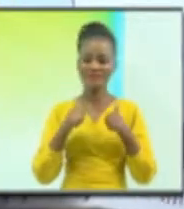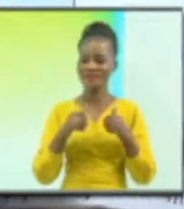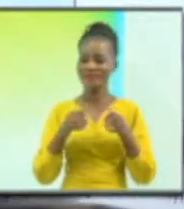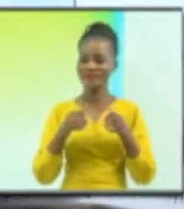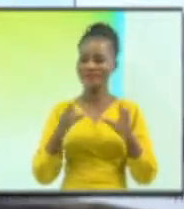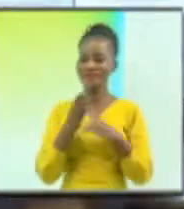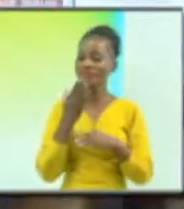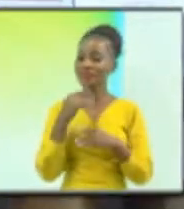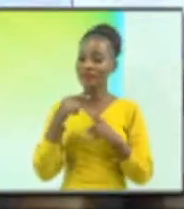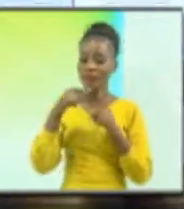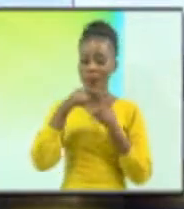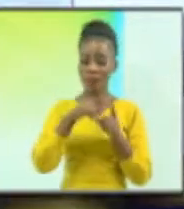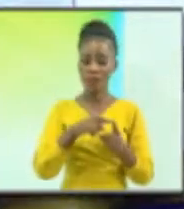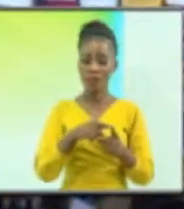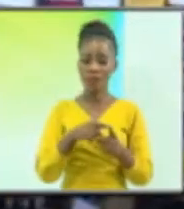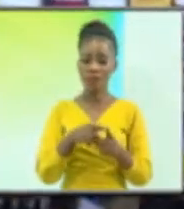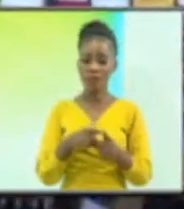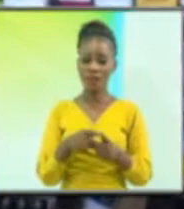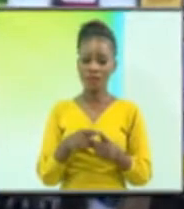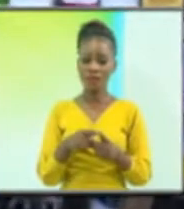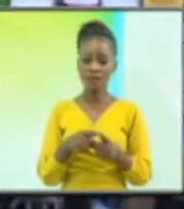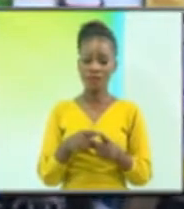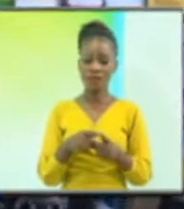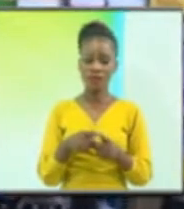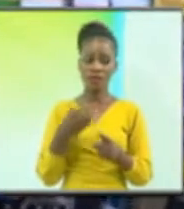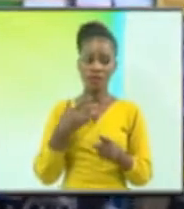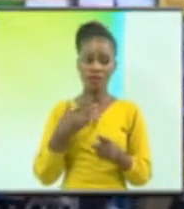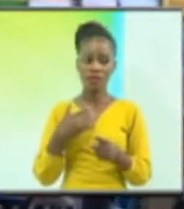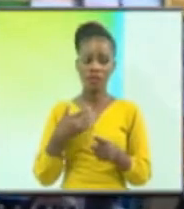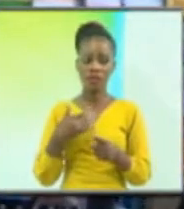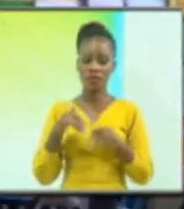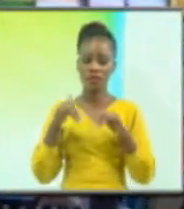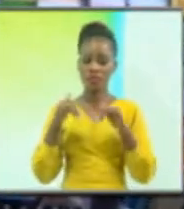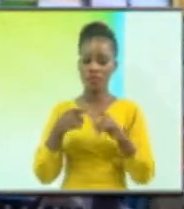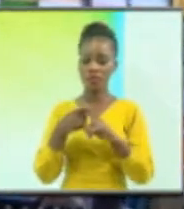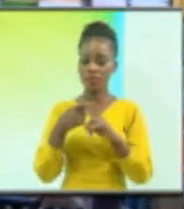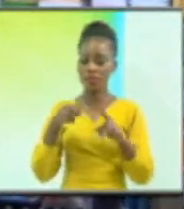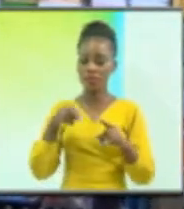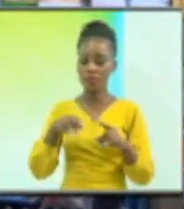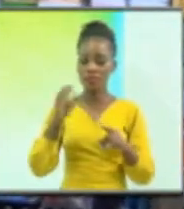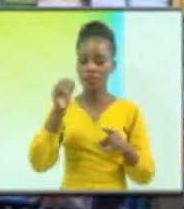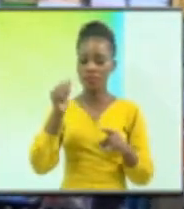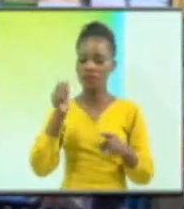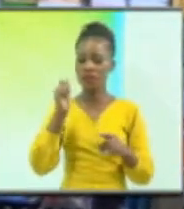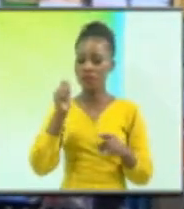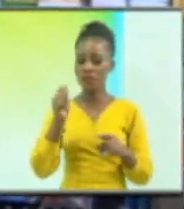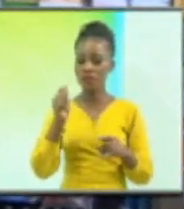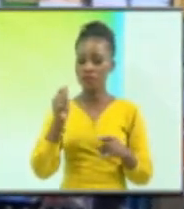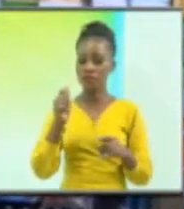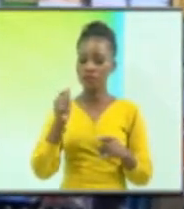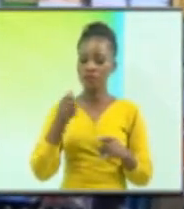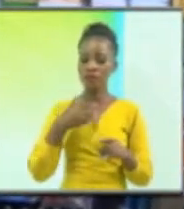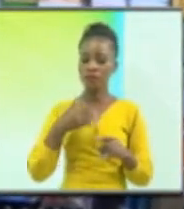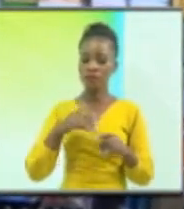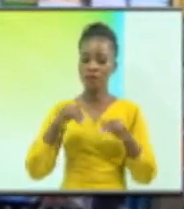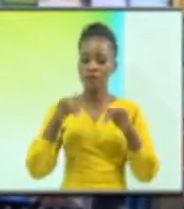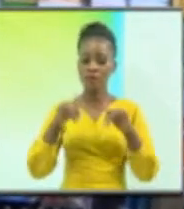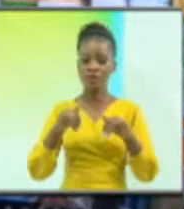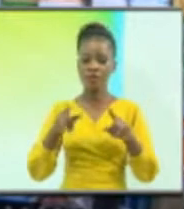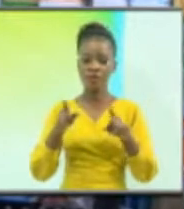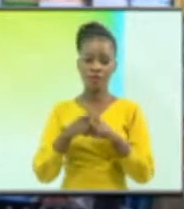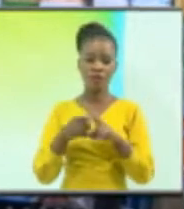them to the organic products. Tuina kuva USA, tuina mwebya